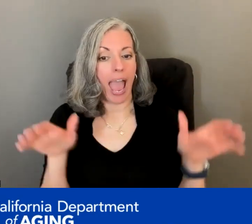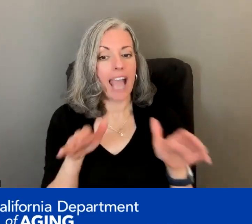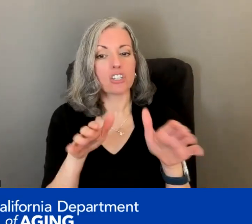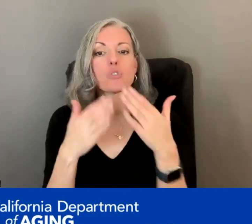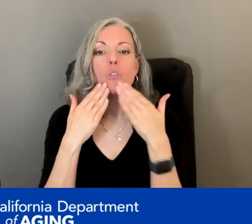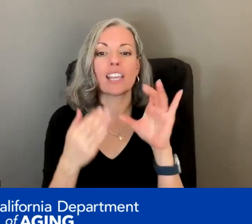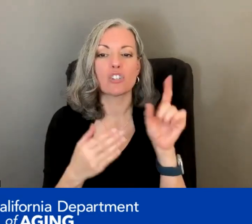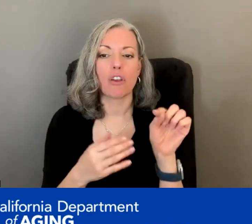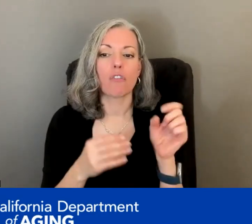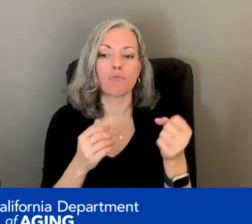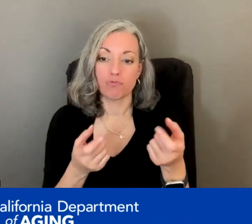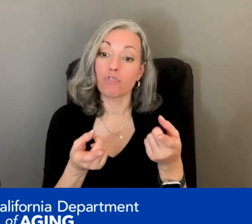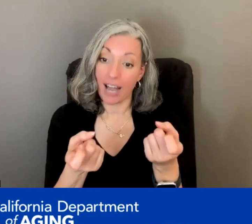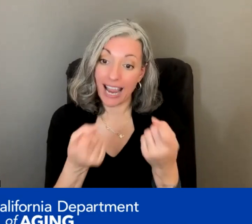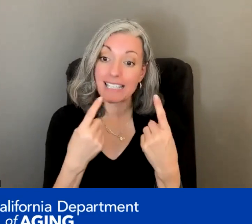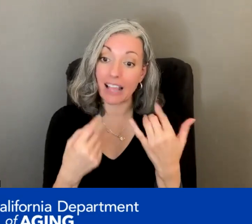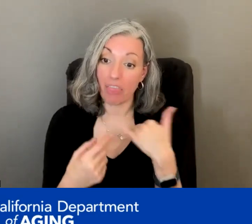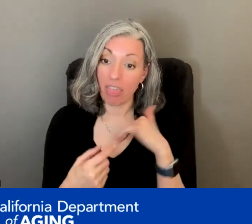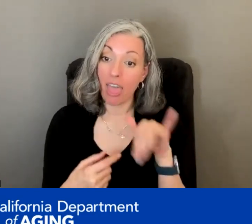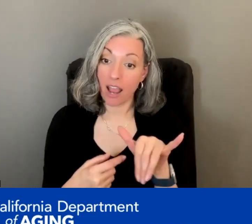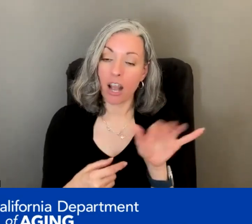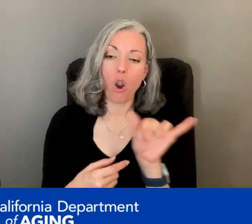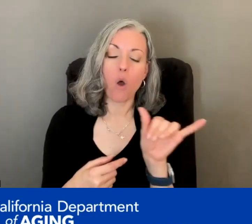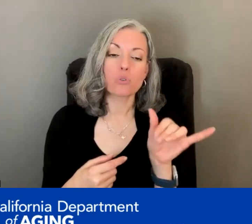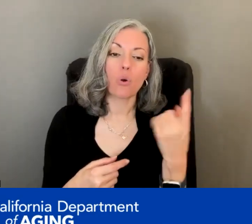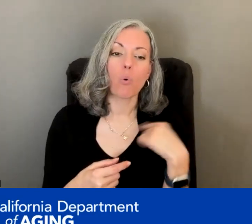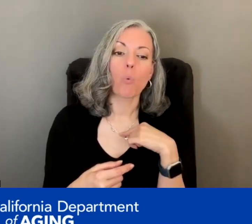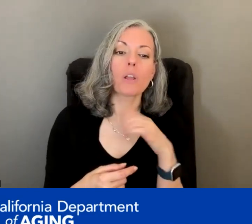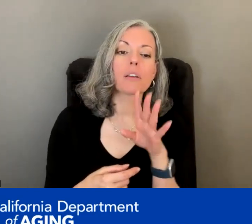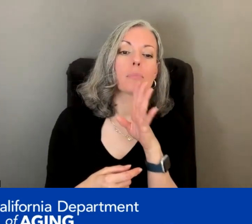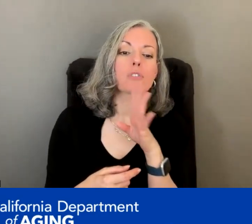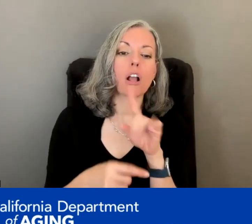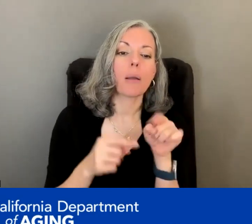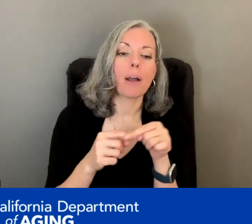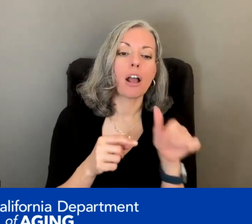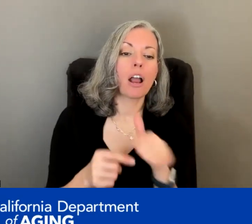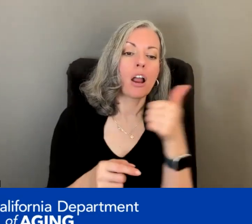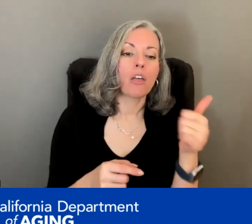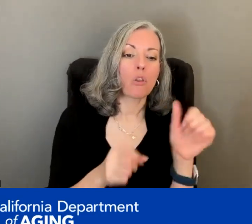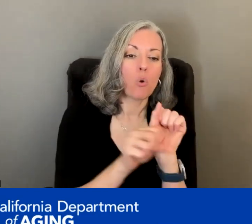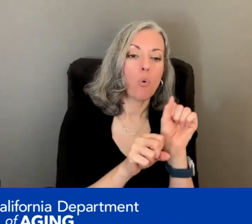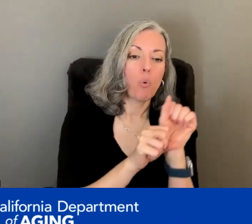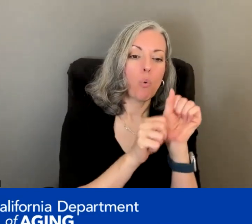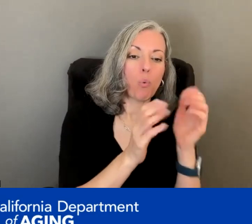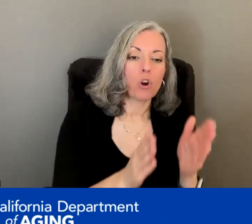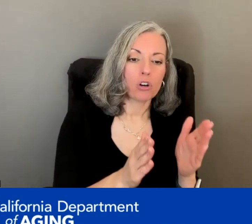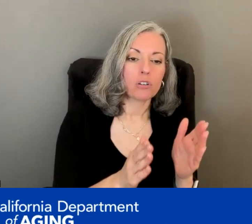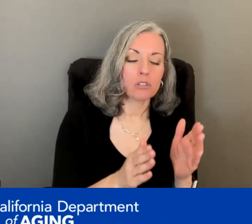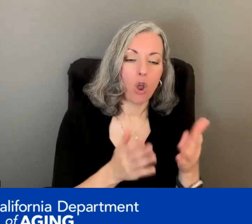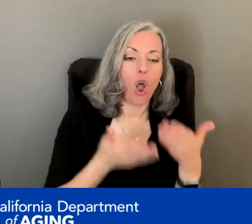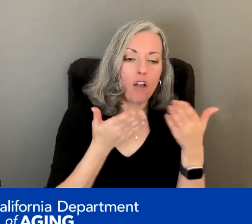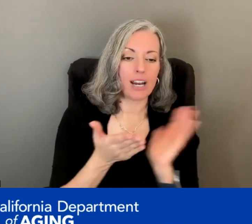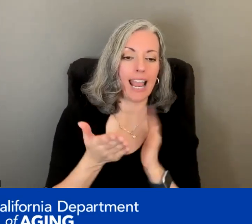raising that. And just as an aside, we've also, been talking with our colleagues at the Department of Developmental Services and offering our